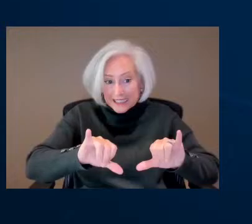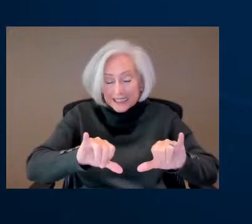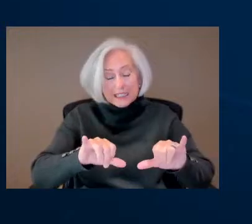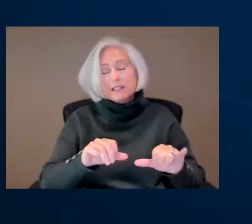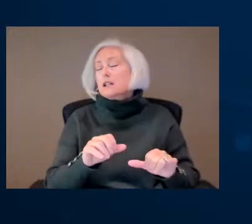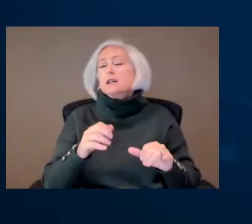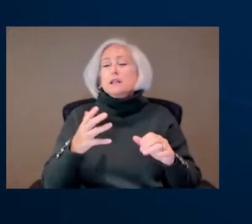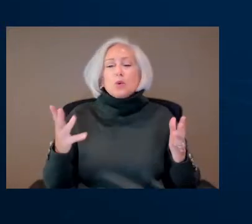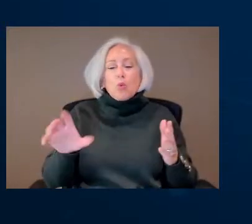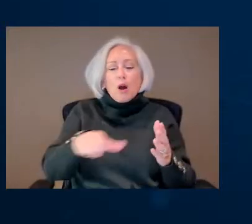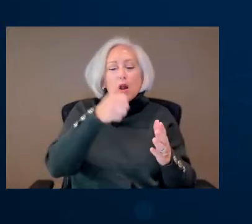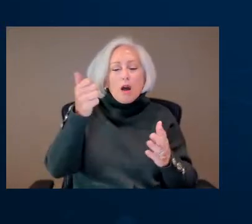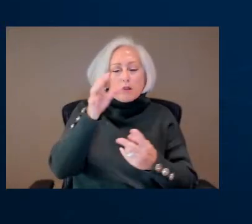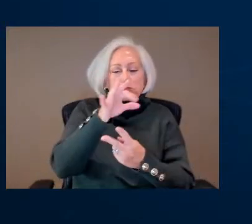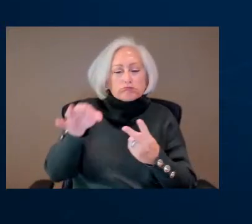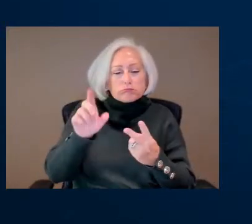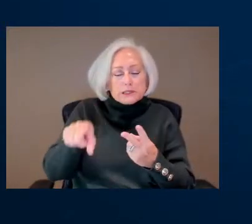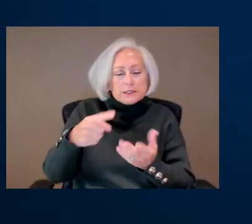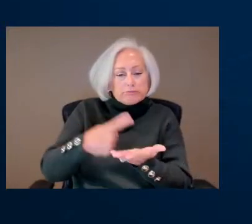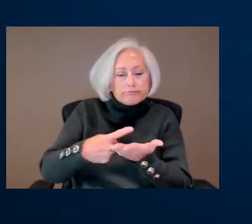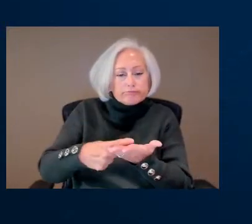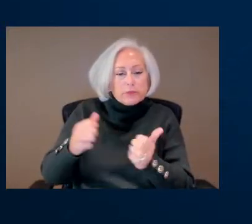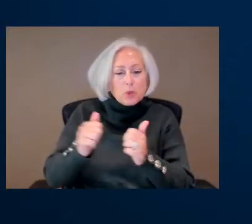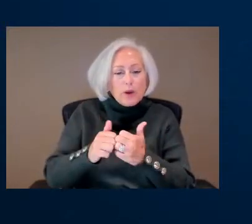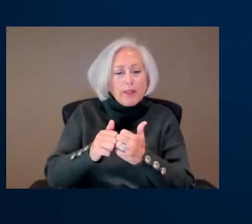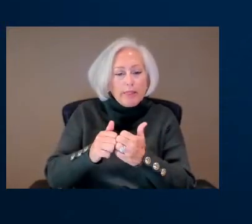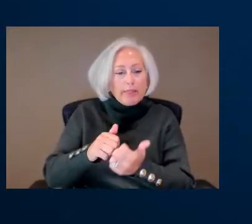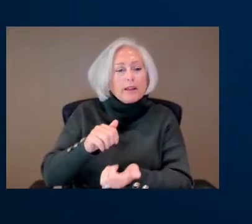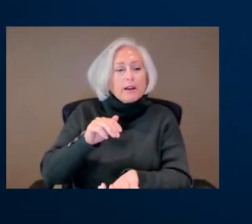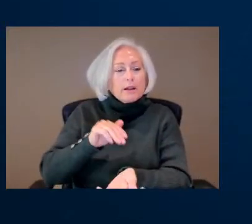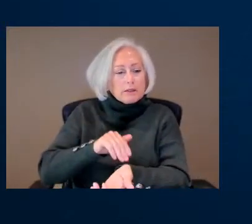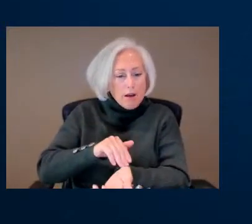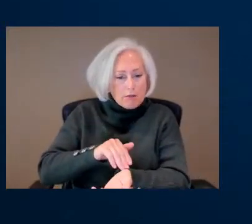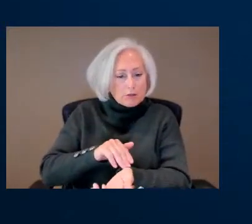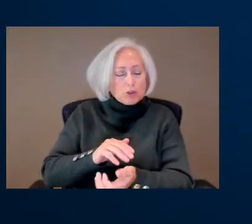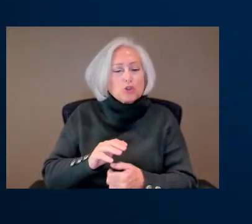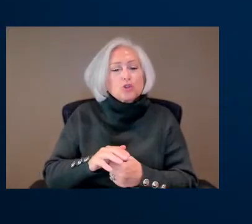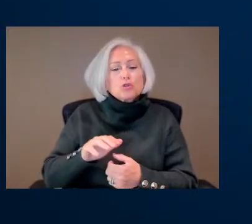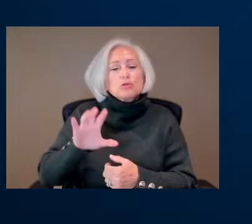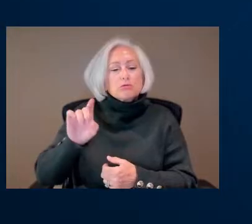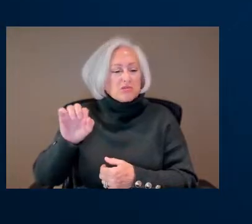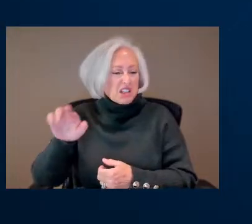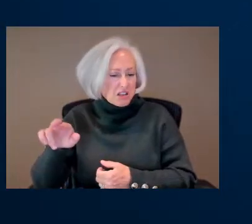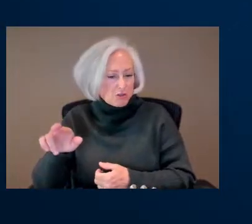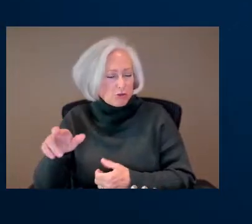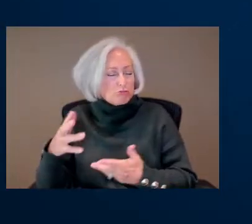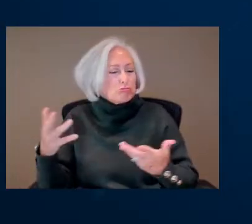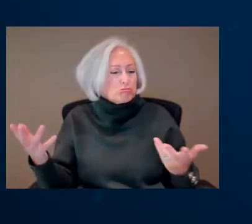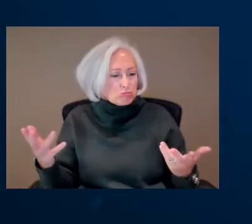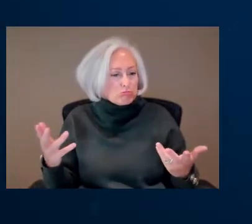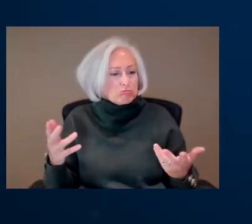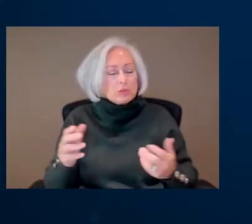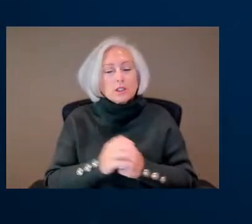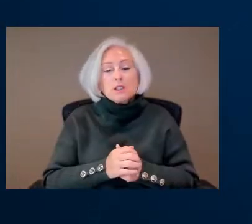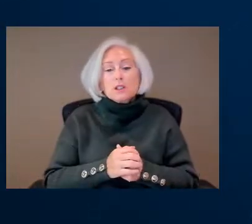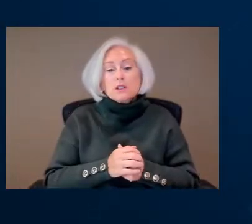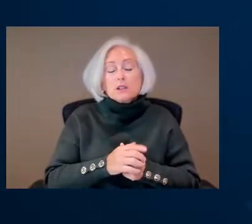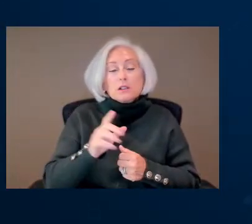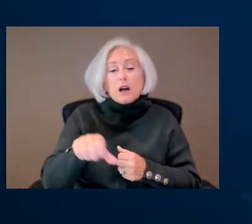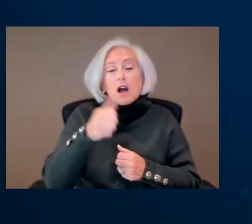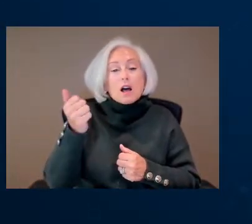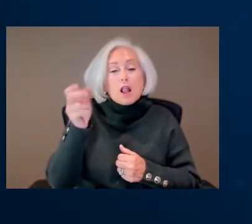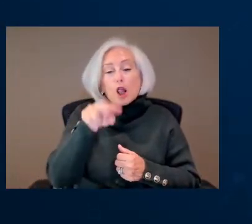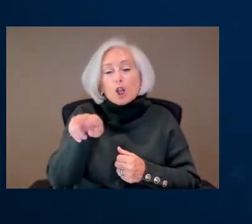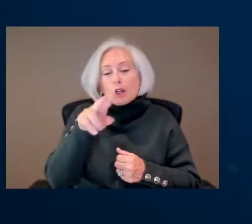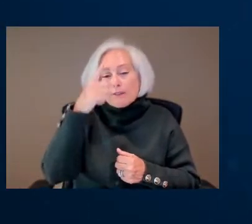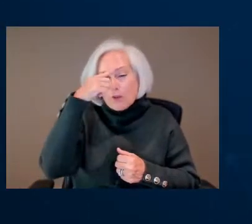to ensure that we're having the best outcome both for mom and for the baby? Anything else you're looking for during this time?